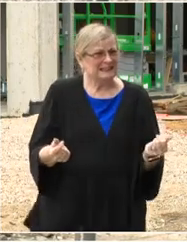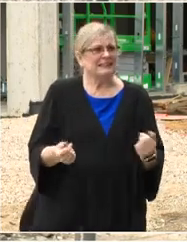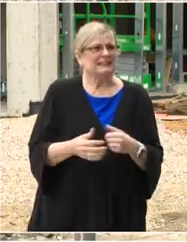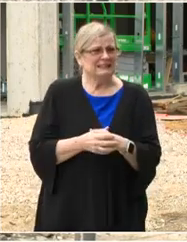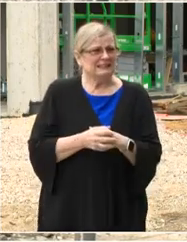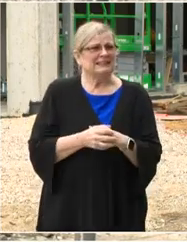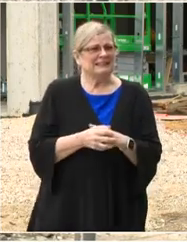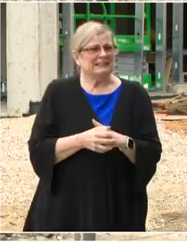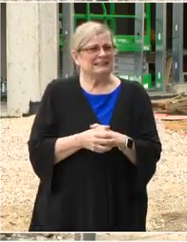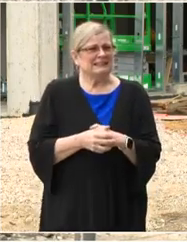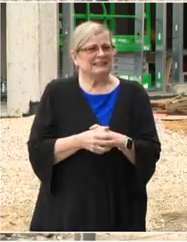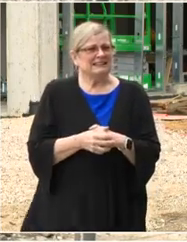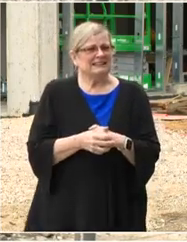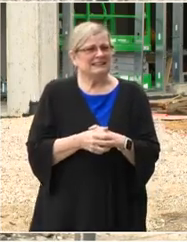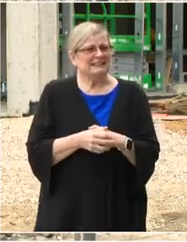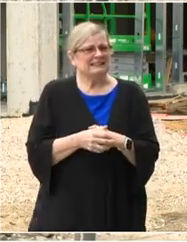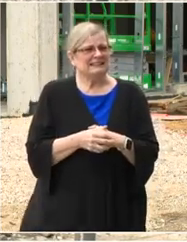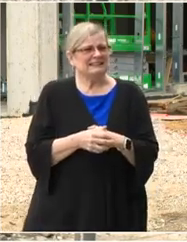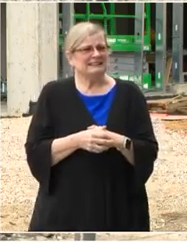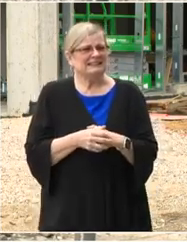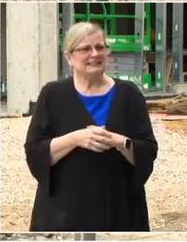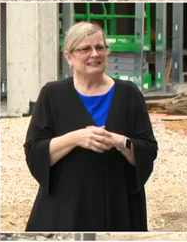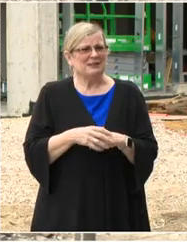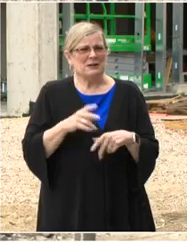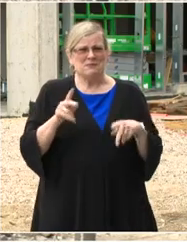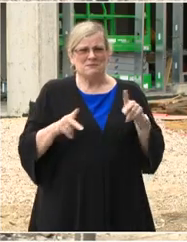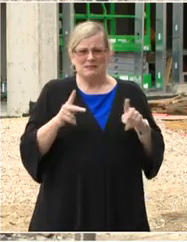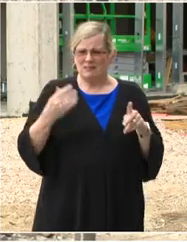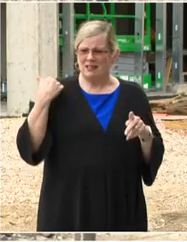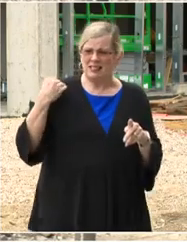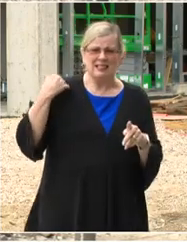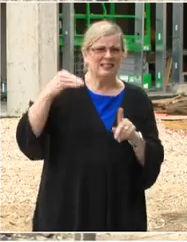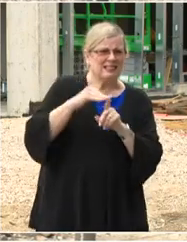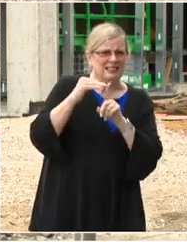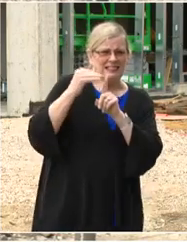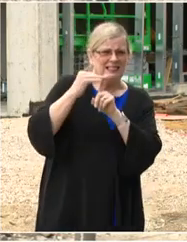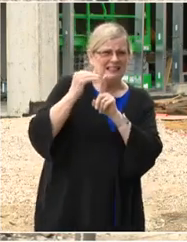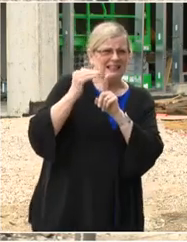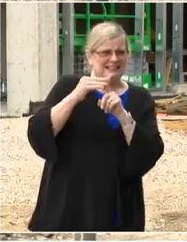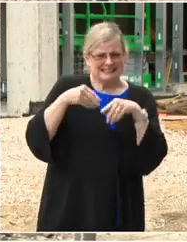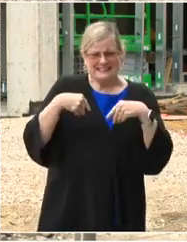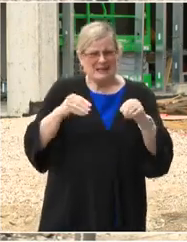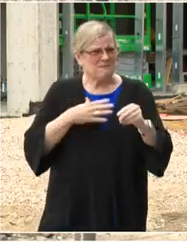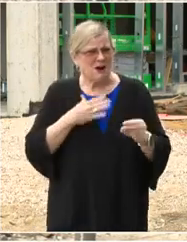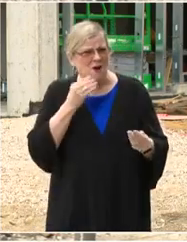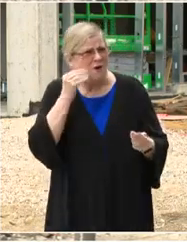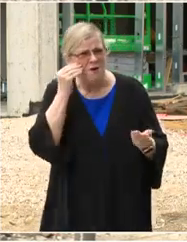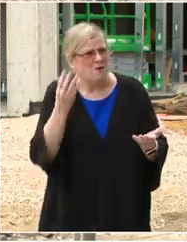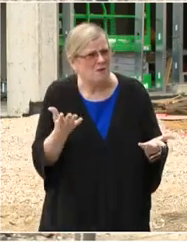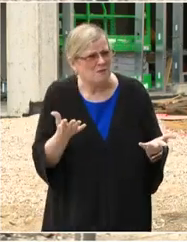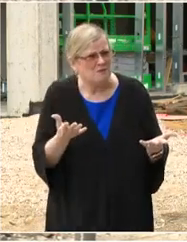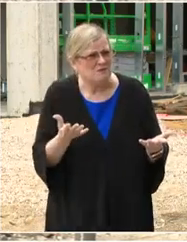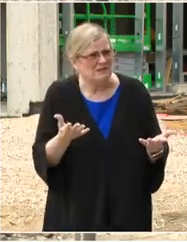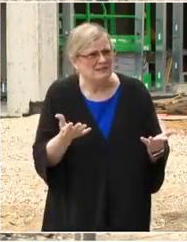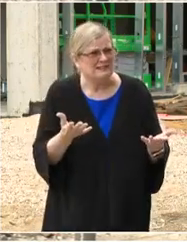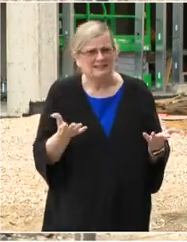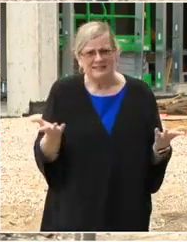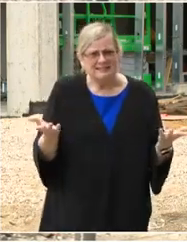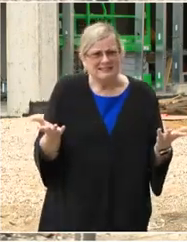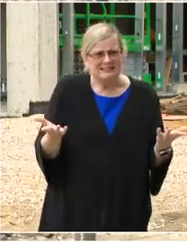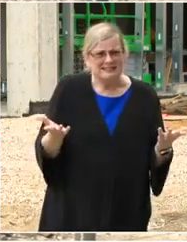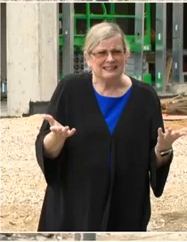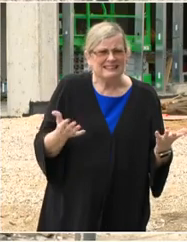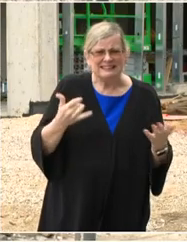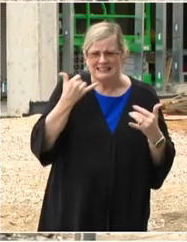constantly been asked to, are you going to sell your house? I mean, and it's not, listen, it was, mail and